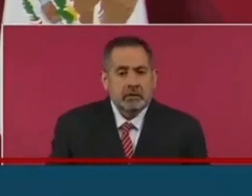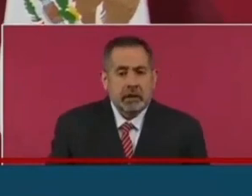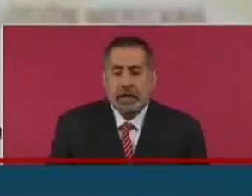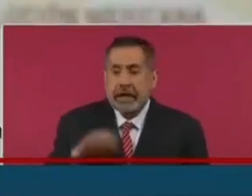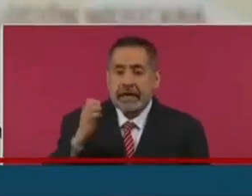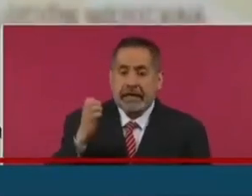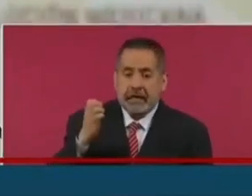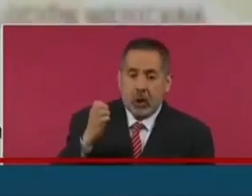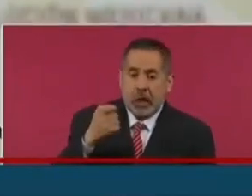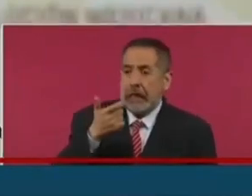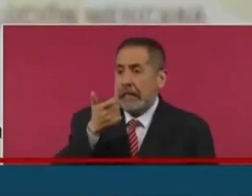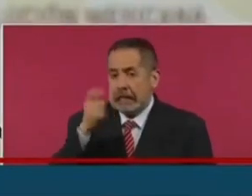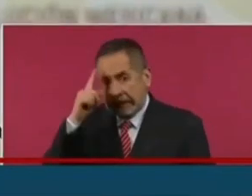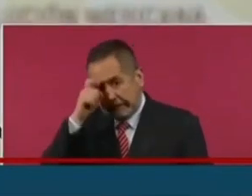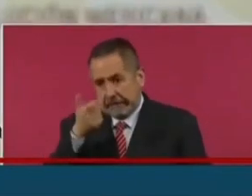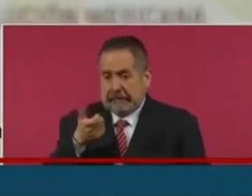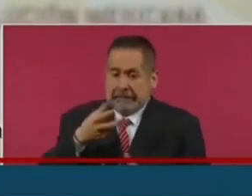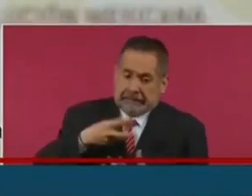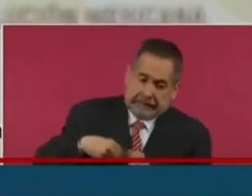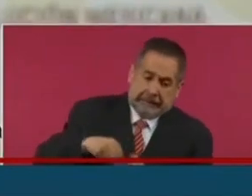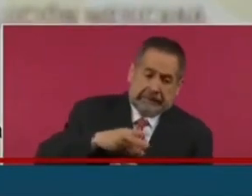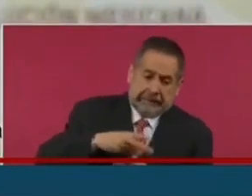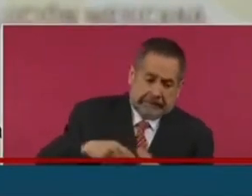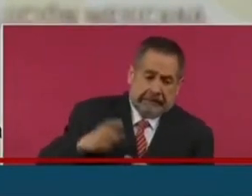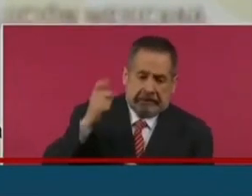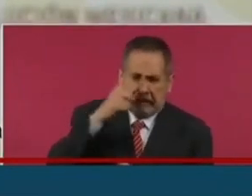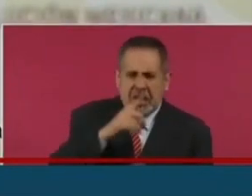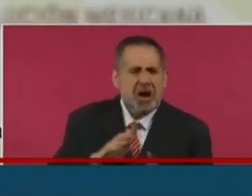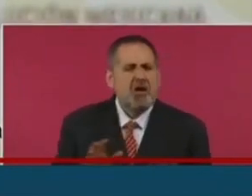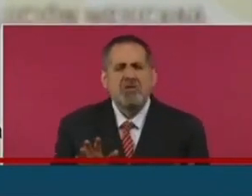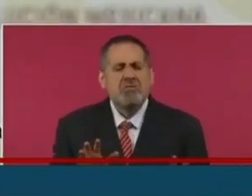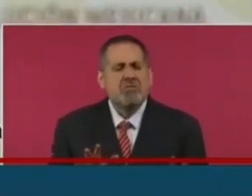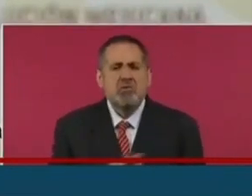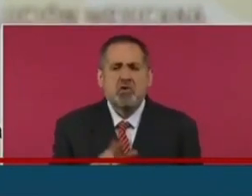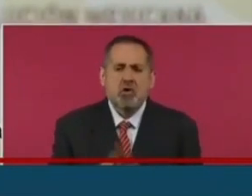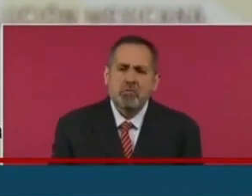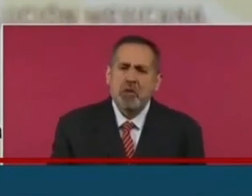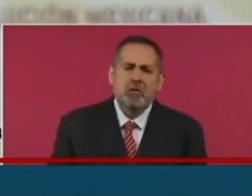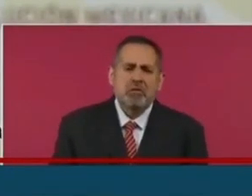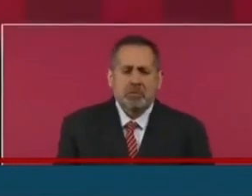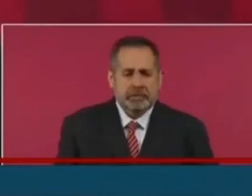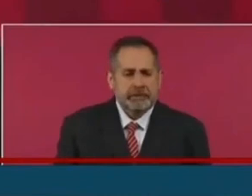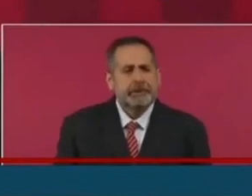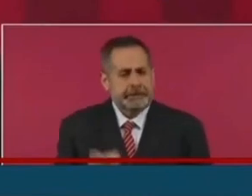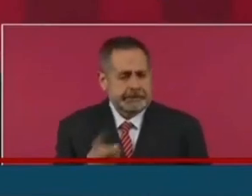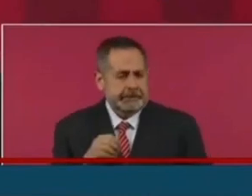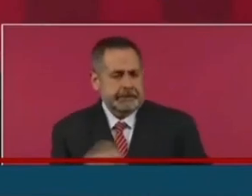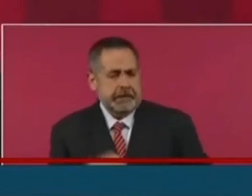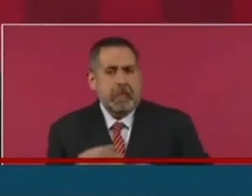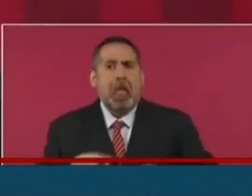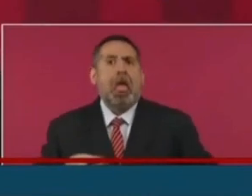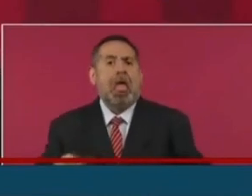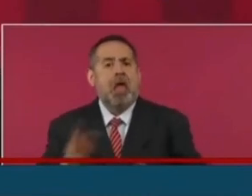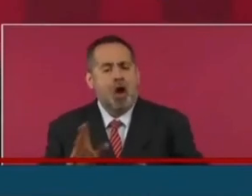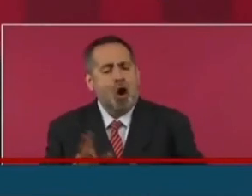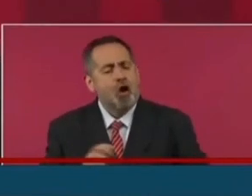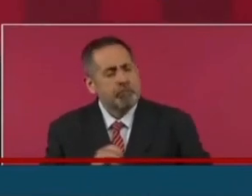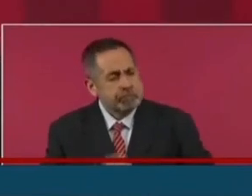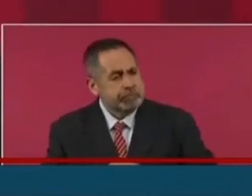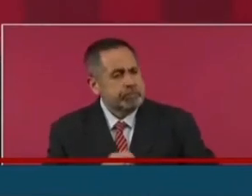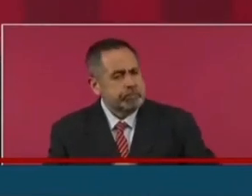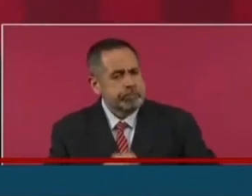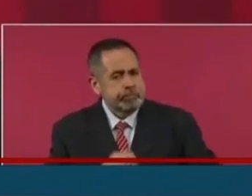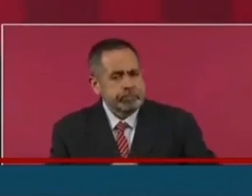for asylum had already been made, but the process still needs to be carried out and Castillo needs to agree. He added that